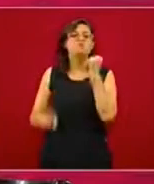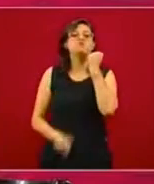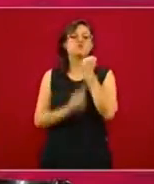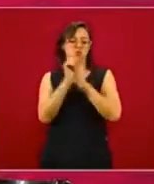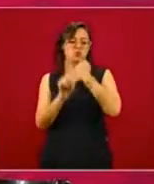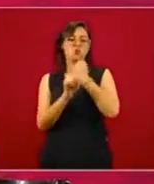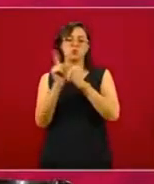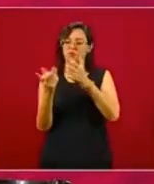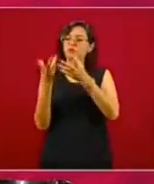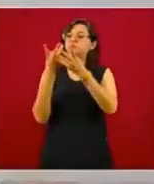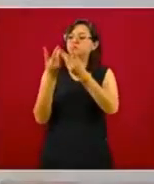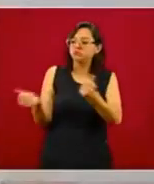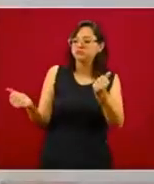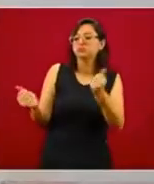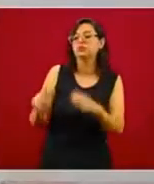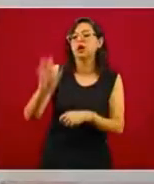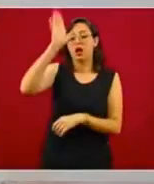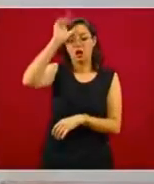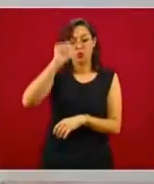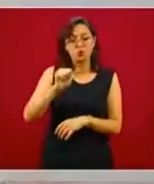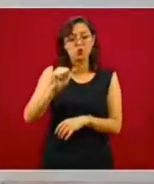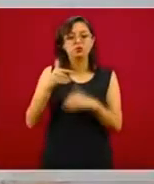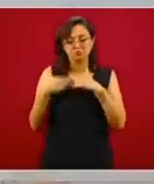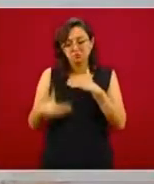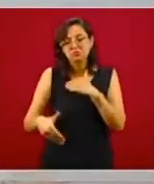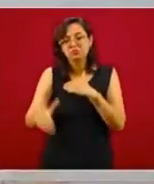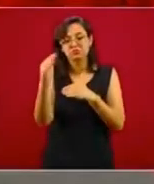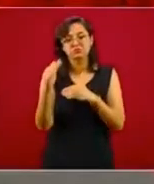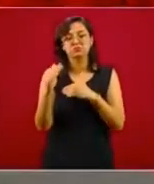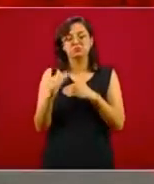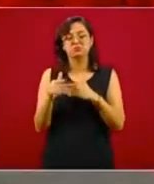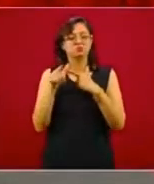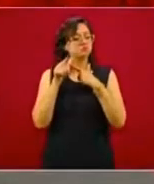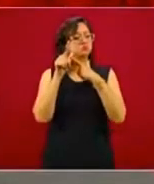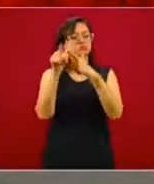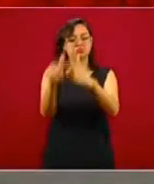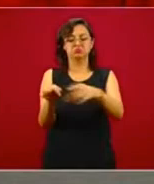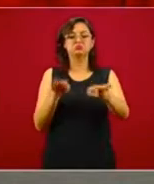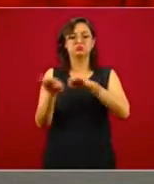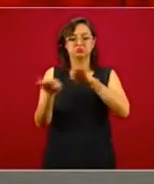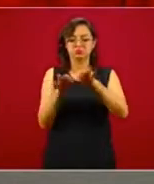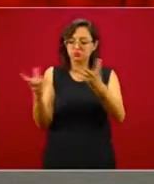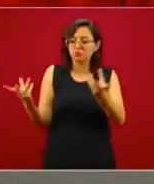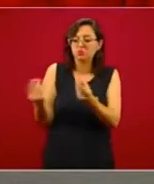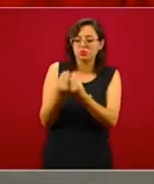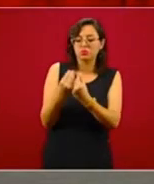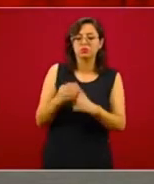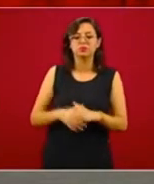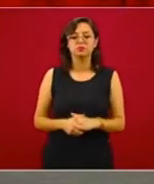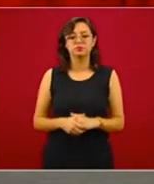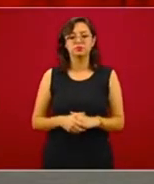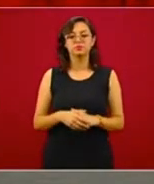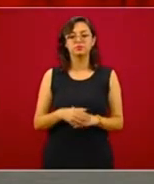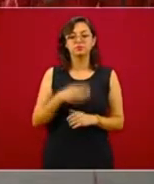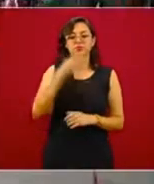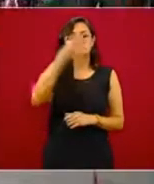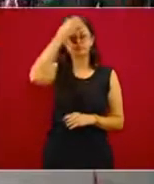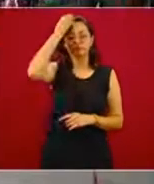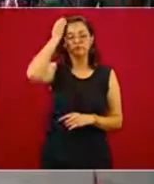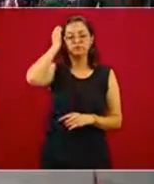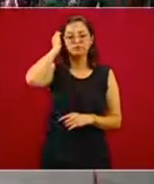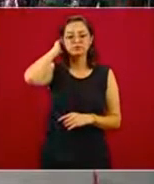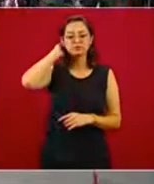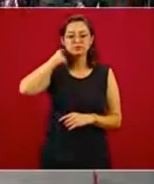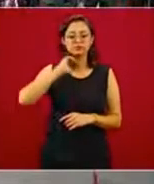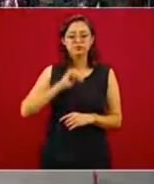now I'm learning that they have solved the issue, and now they will be getting ahead